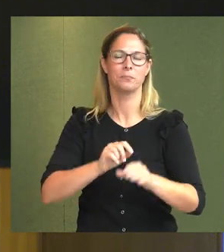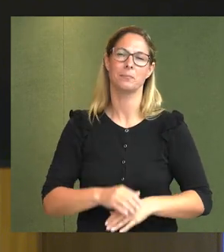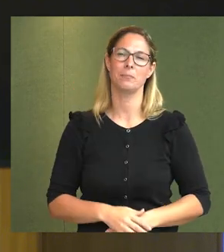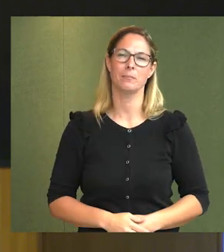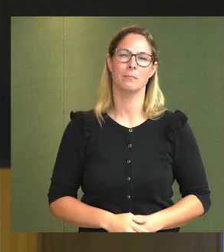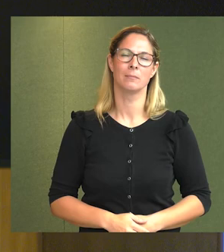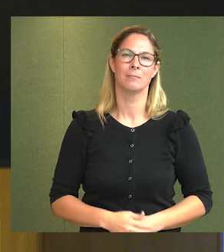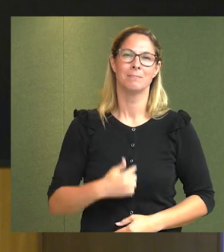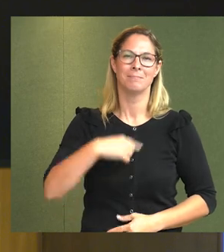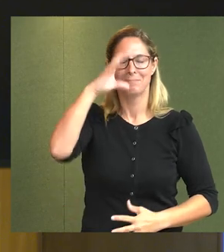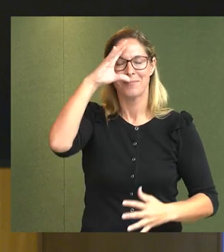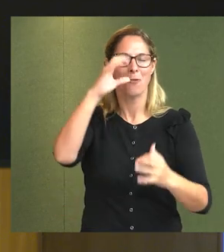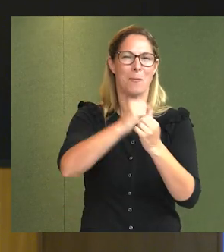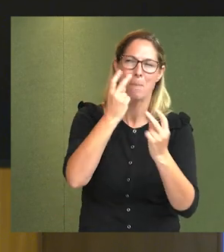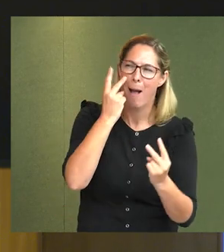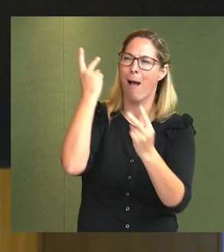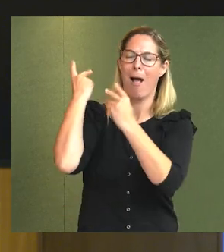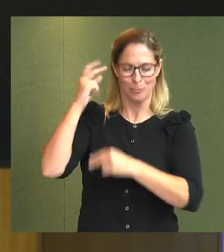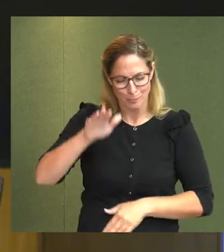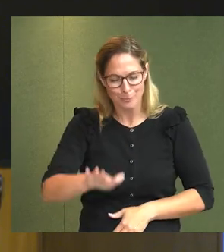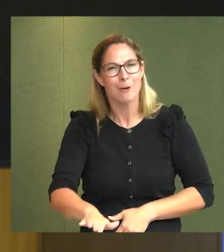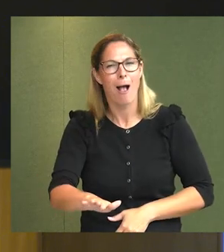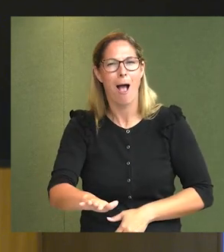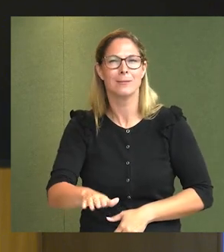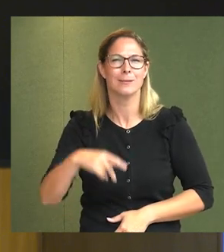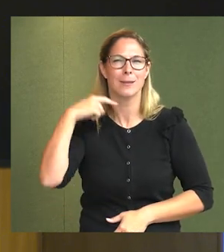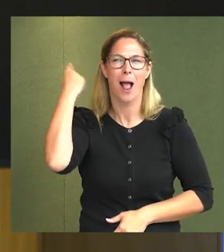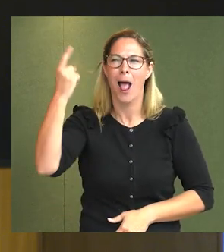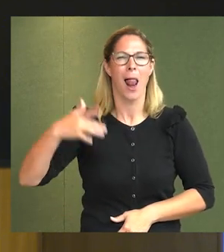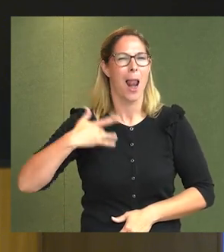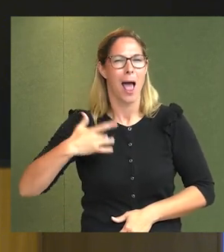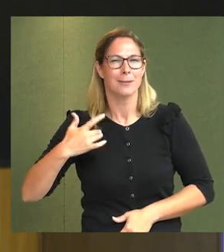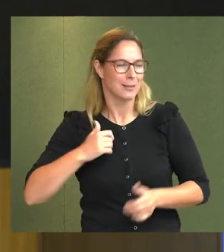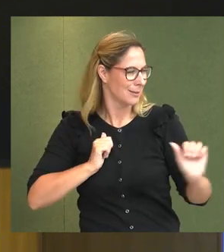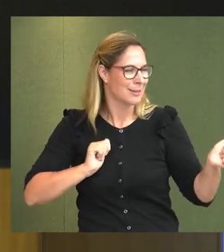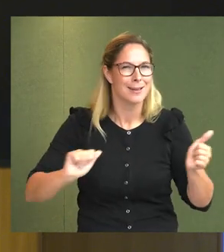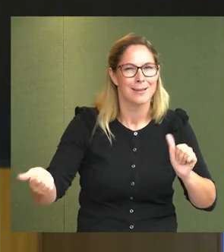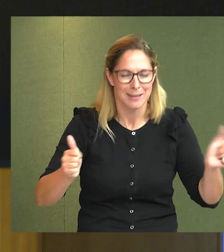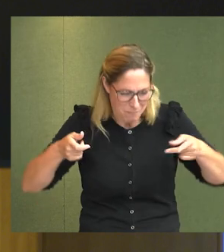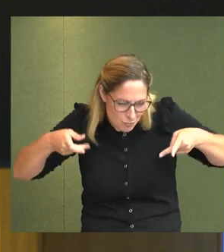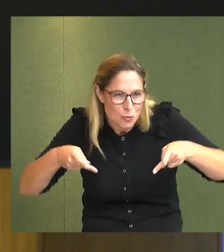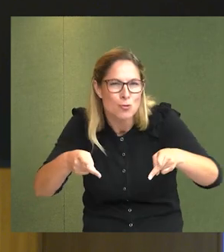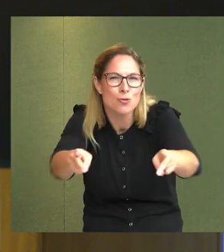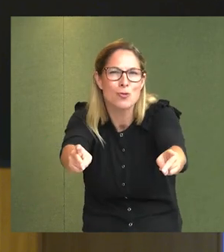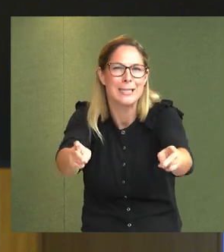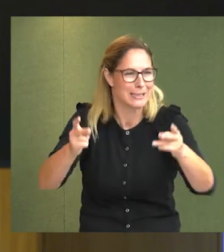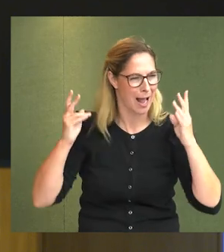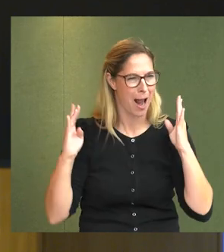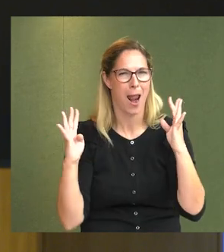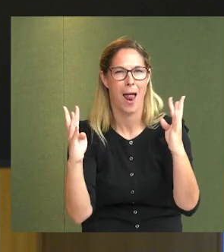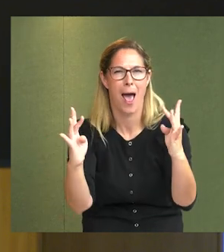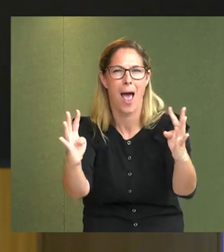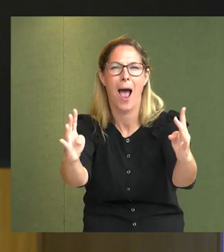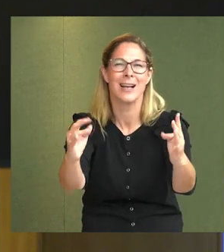memories was lining the streets with fellow Londoners as her Silver Jubilee procession wound its way